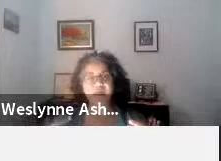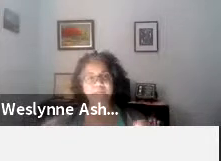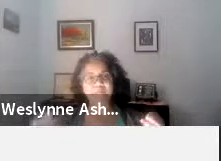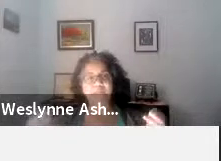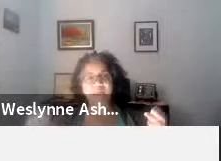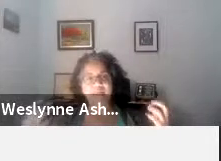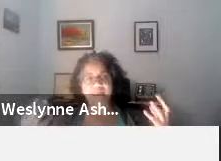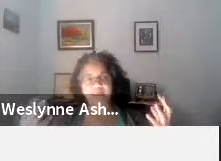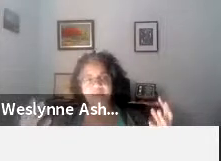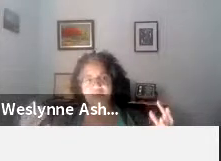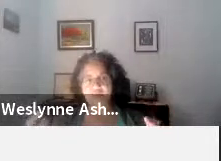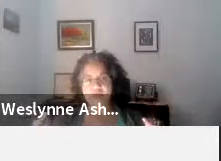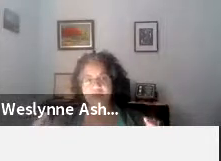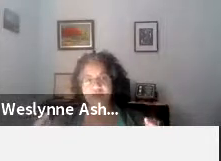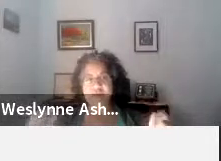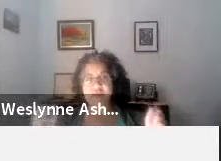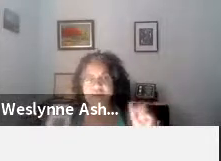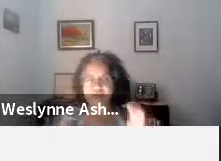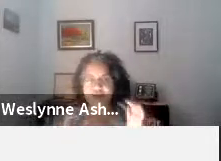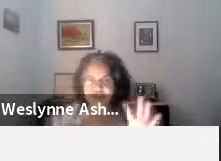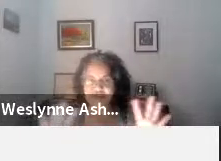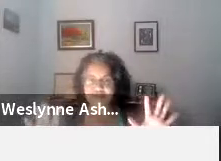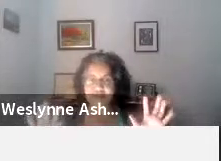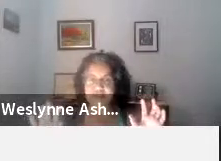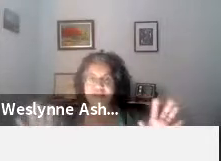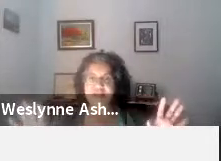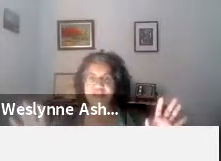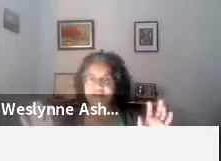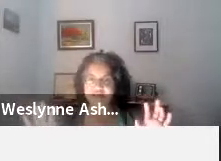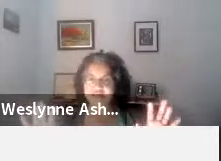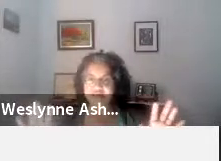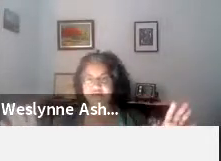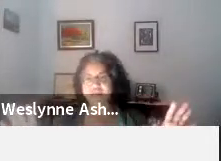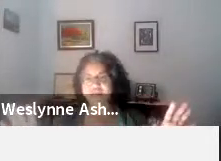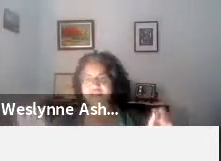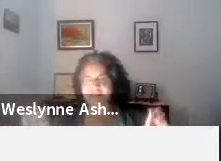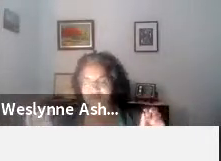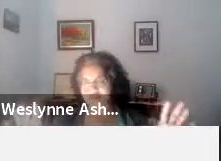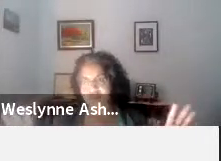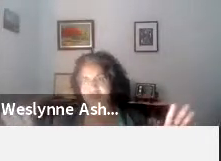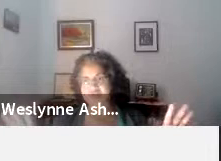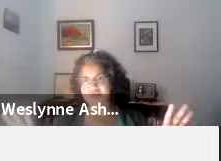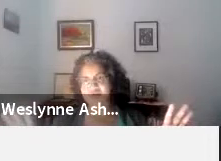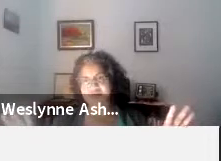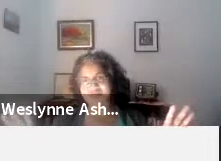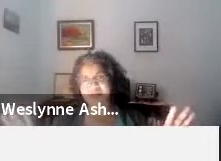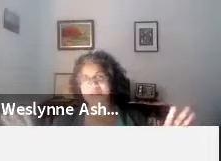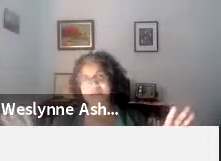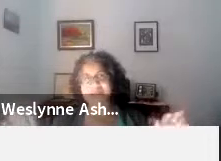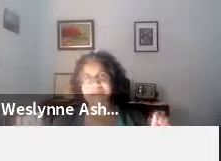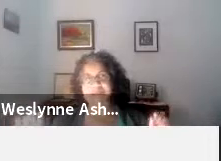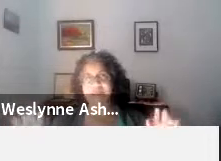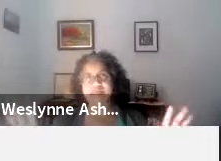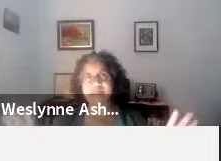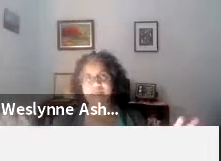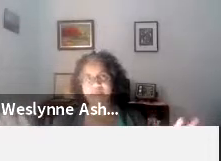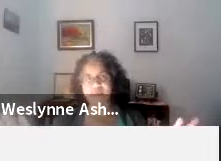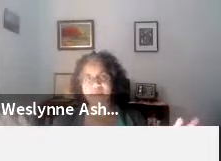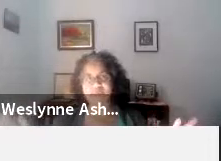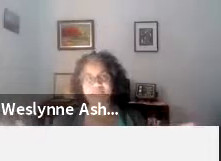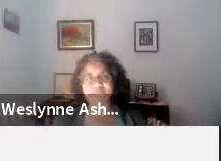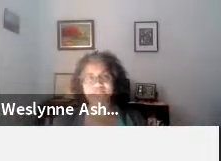purchasing program can be used to shift changes in the food system towards greater sustainability